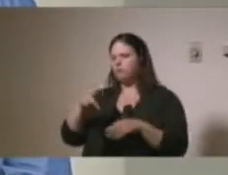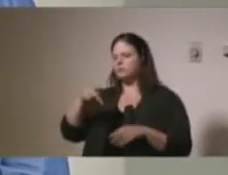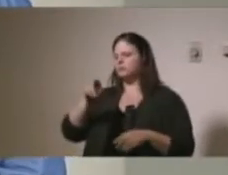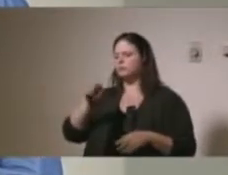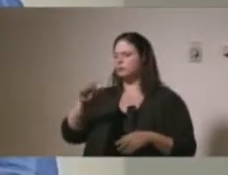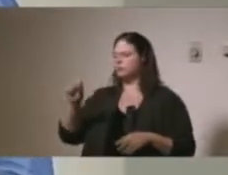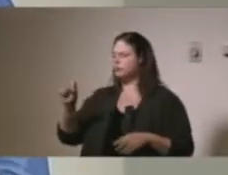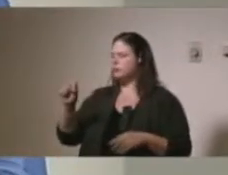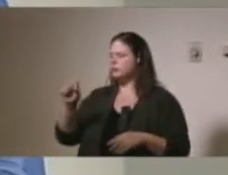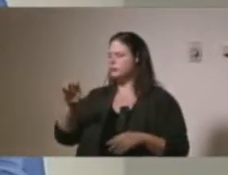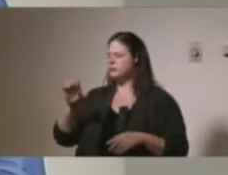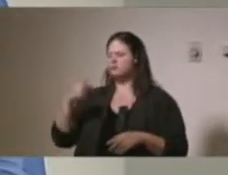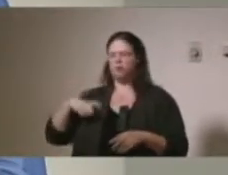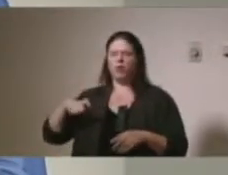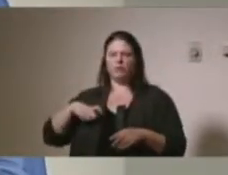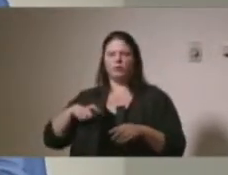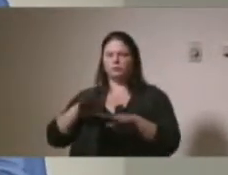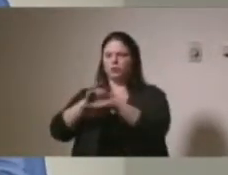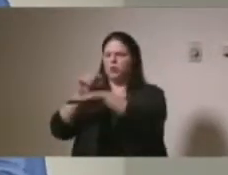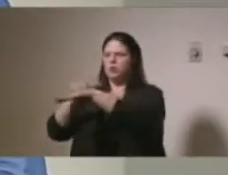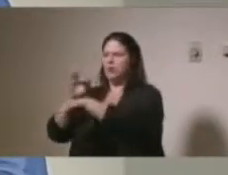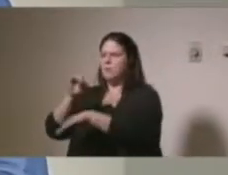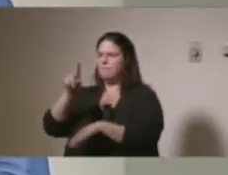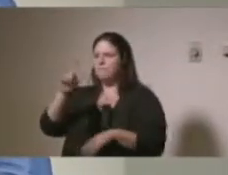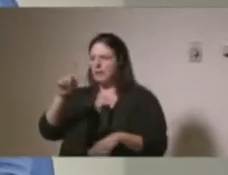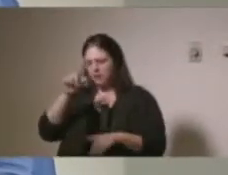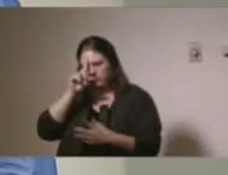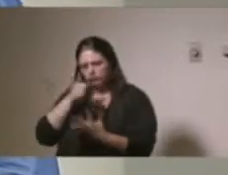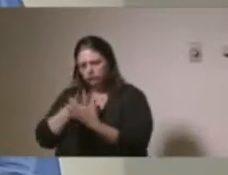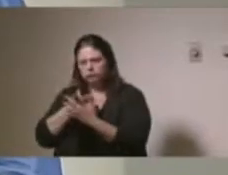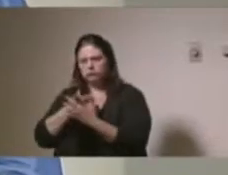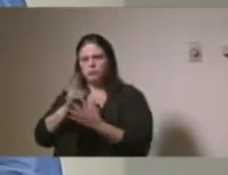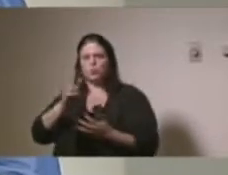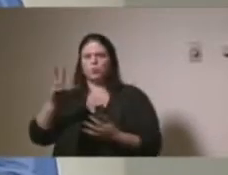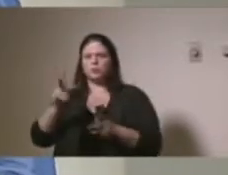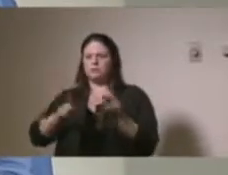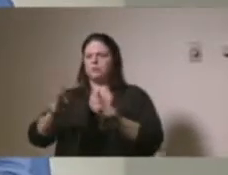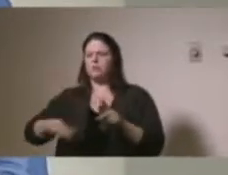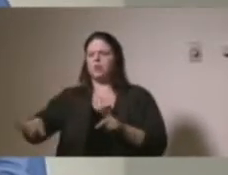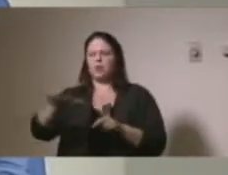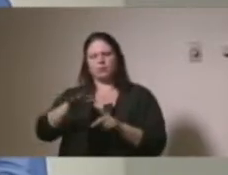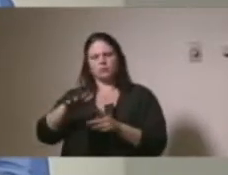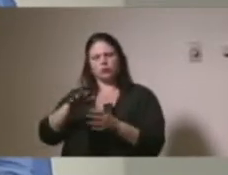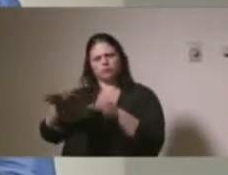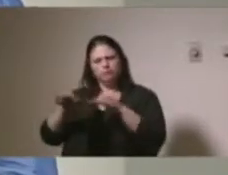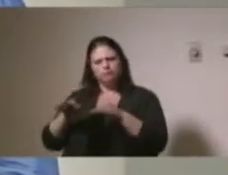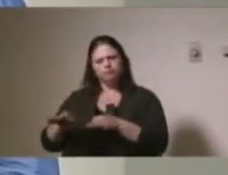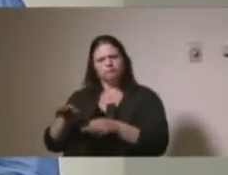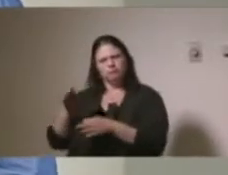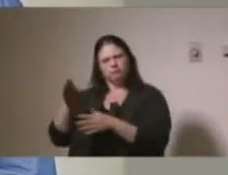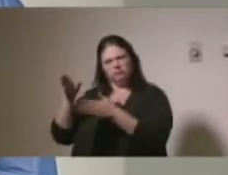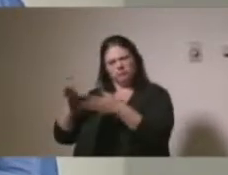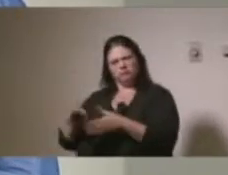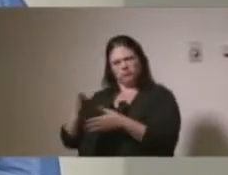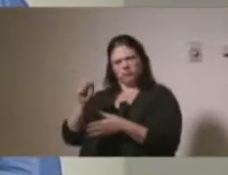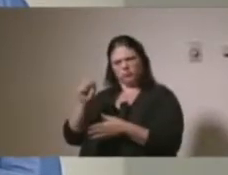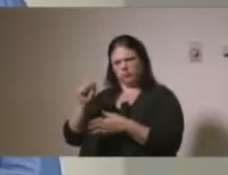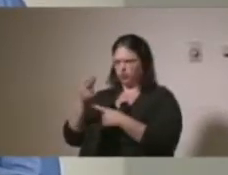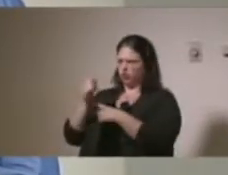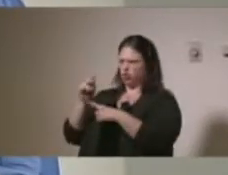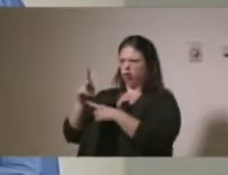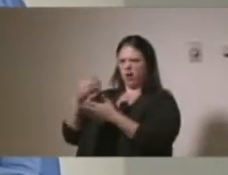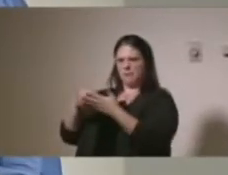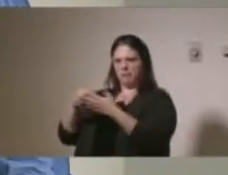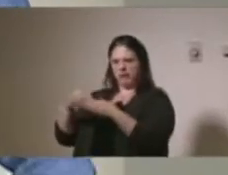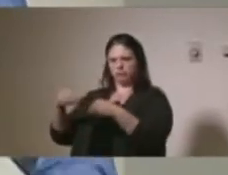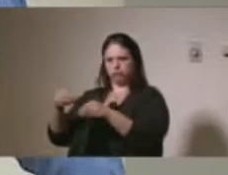residents exactly what was happening with these particular institutions. And one of the things that was interesting was we actually got good